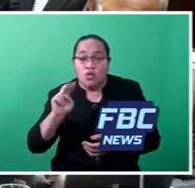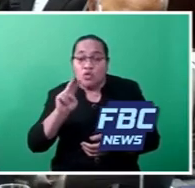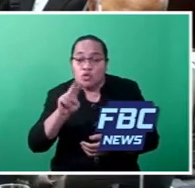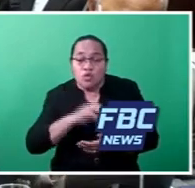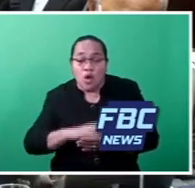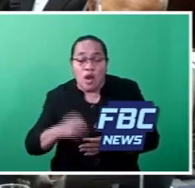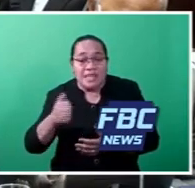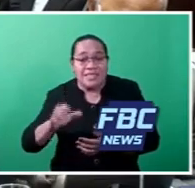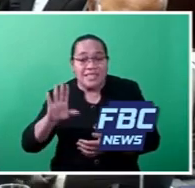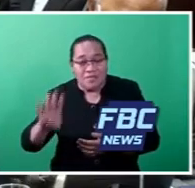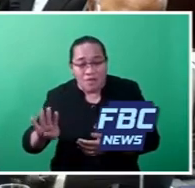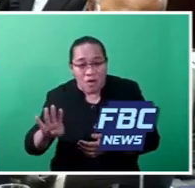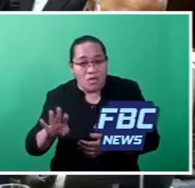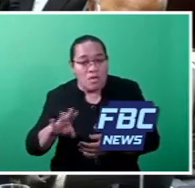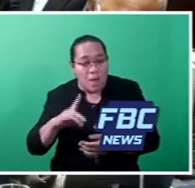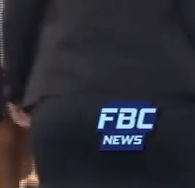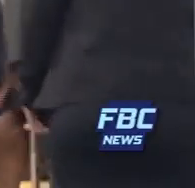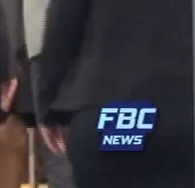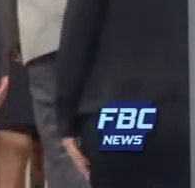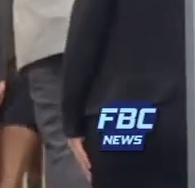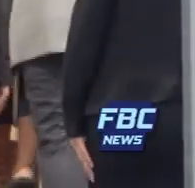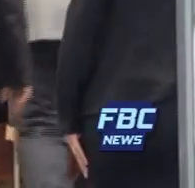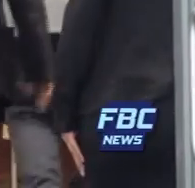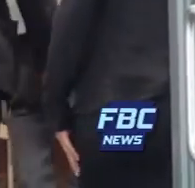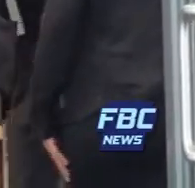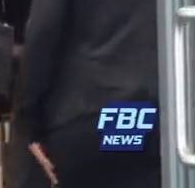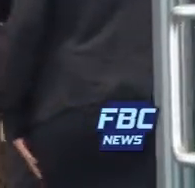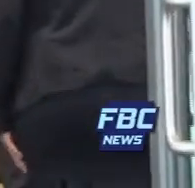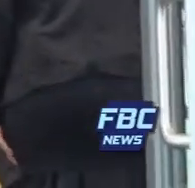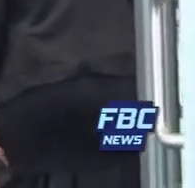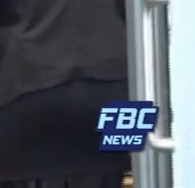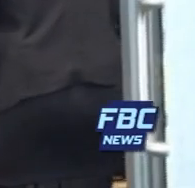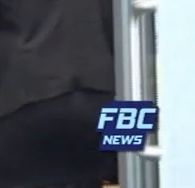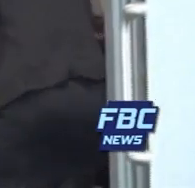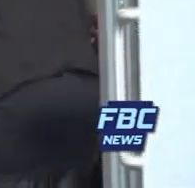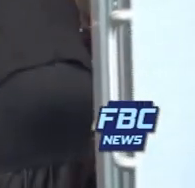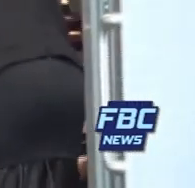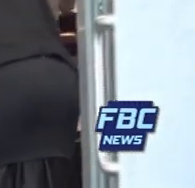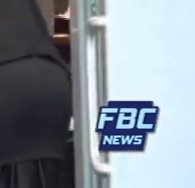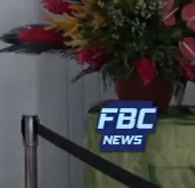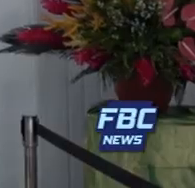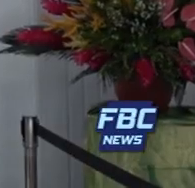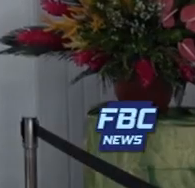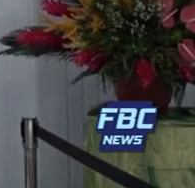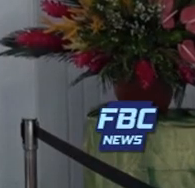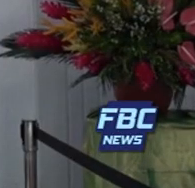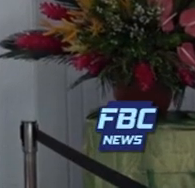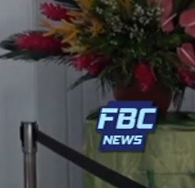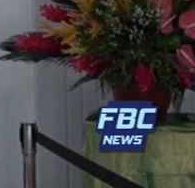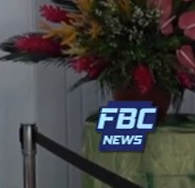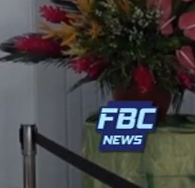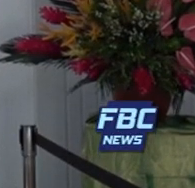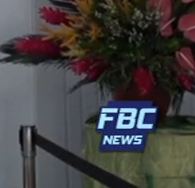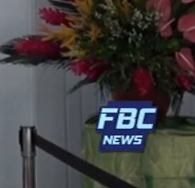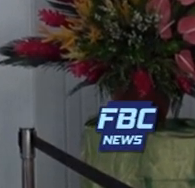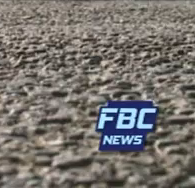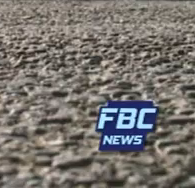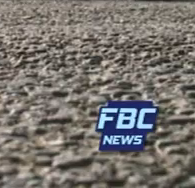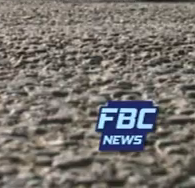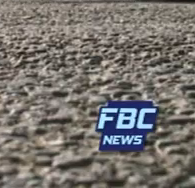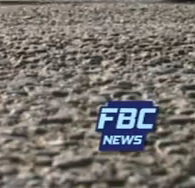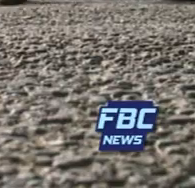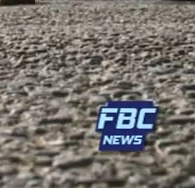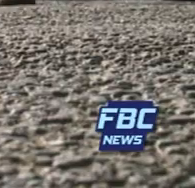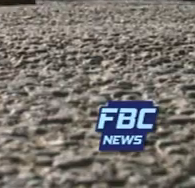the Honourable Minister under his guidance. While urging the opposition and unions in the country to be more involved, Said Qayyum says the current government